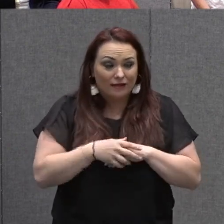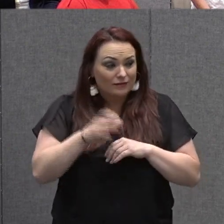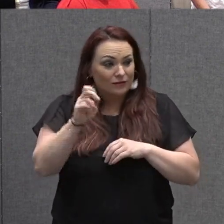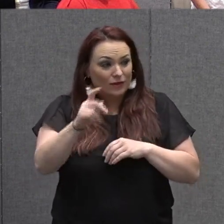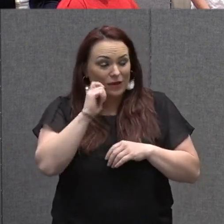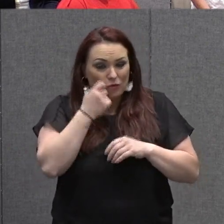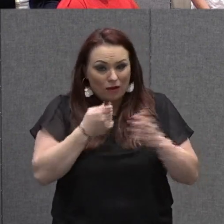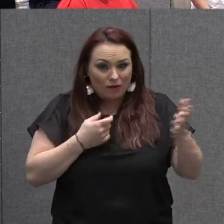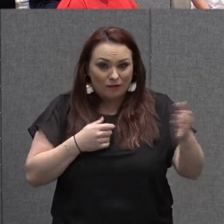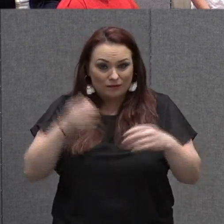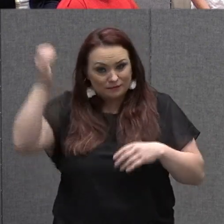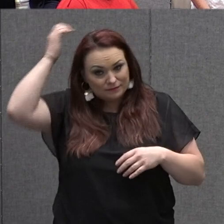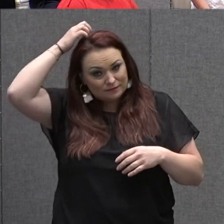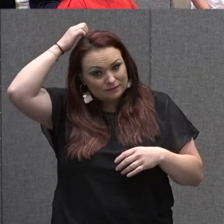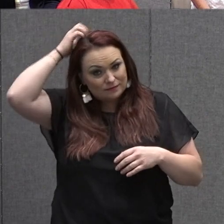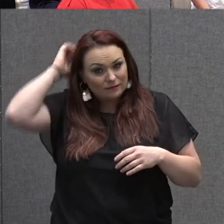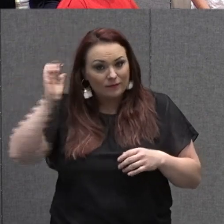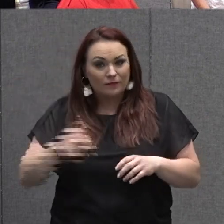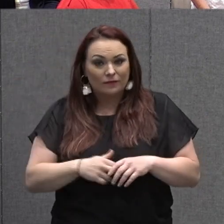okay, cool.